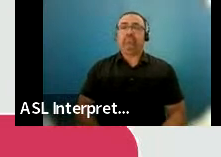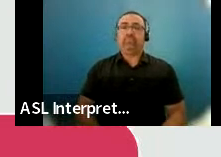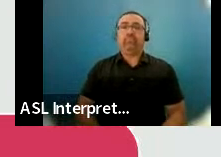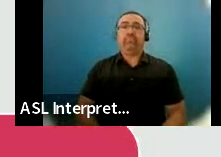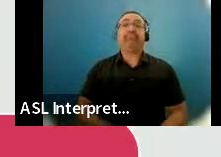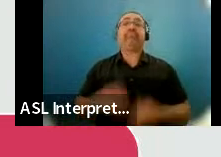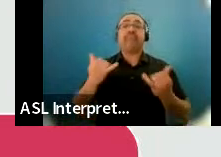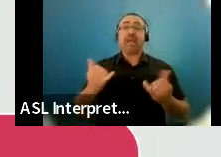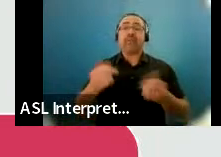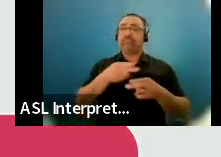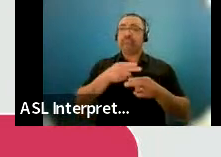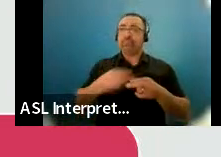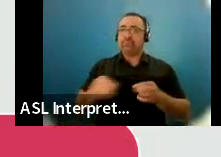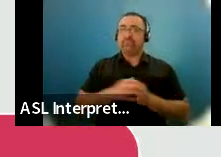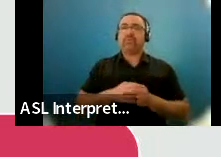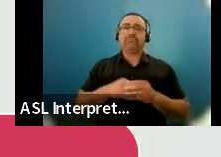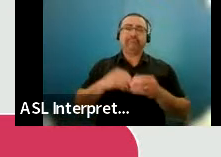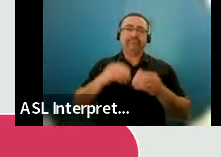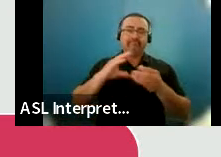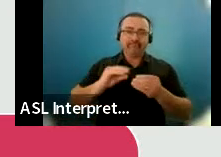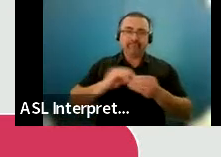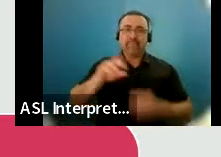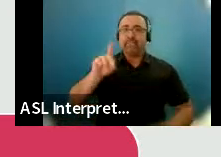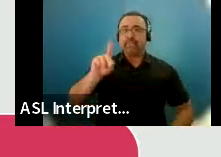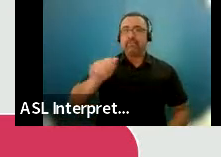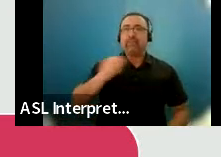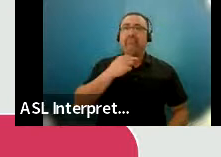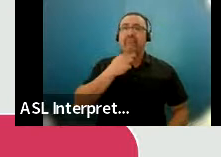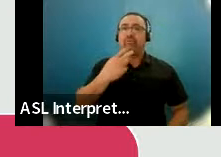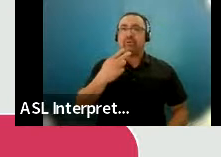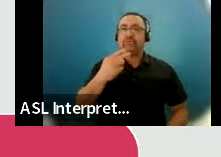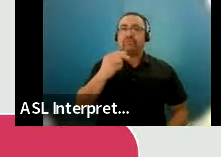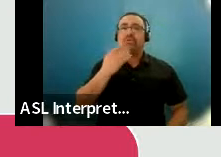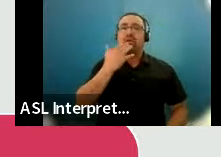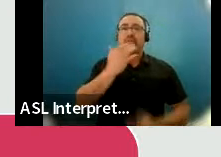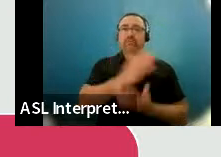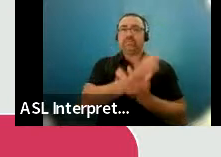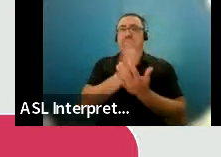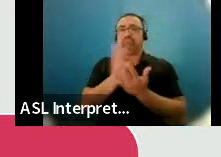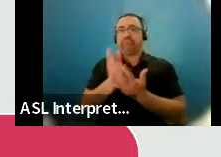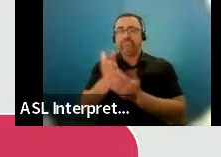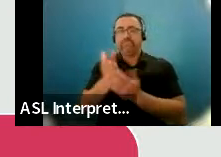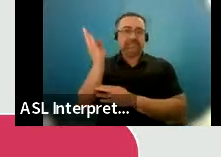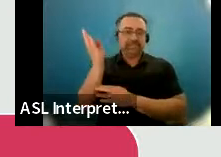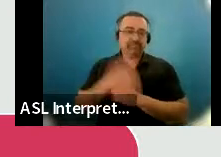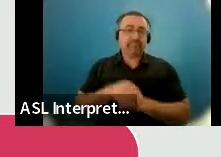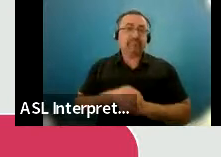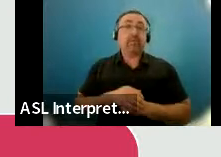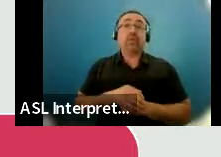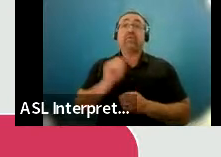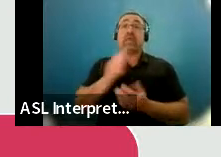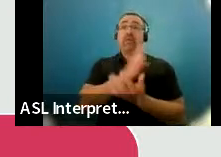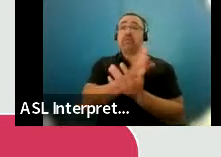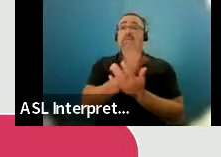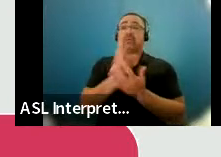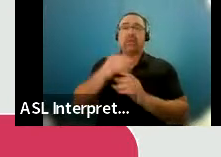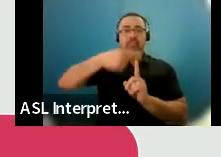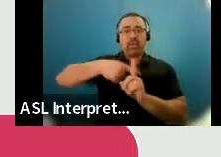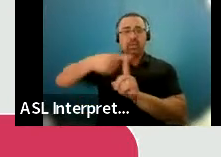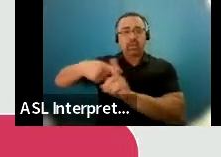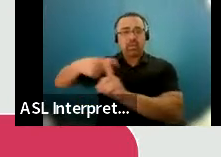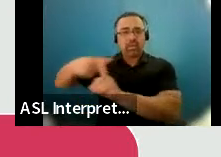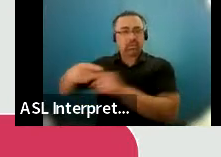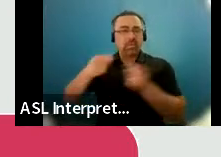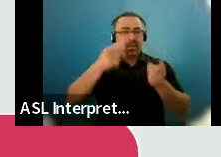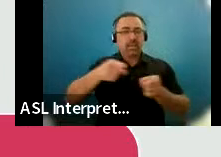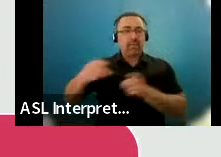Now let's quickly talk about our Disabled Voices of Color Speaker Series. This series is the monthly installment that